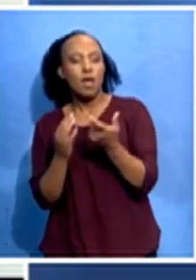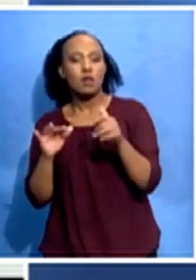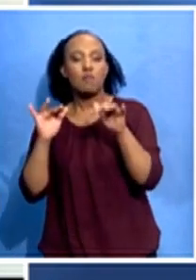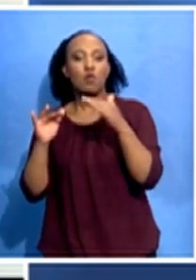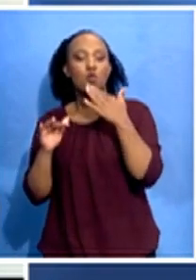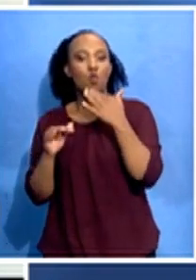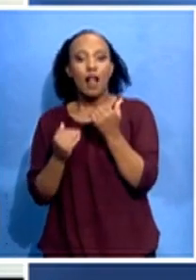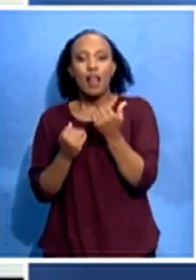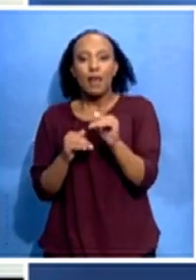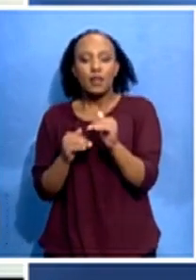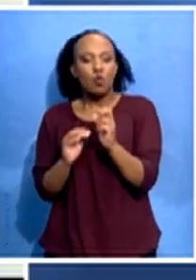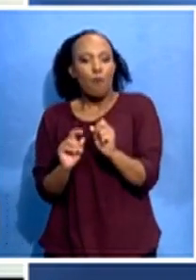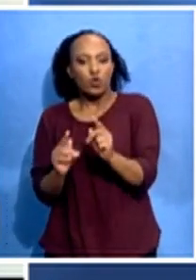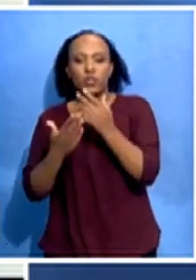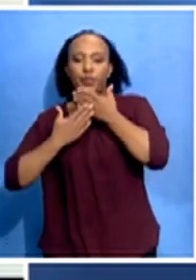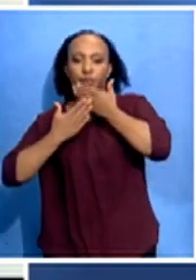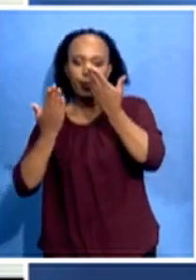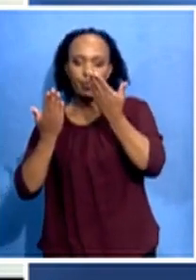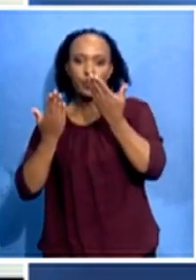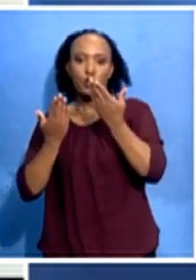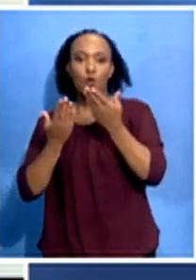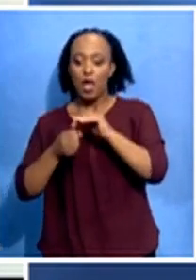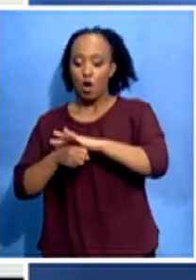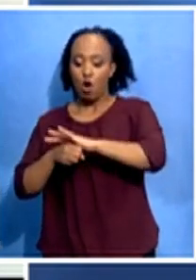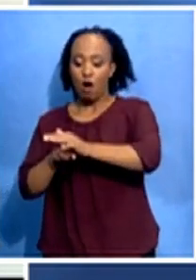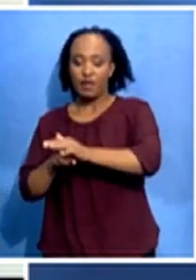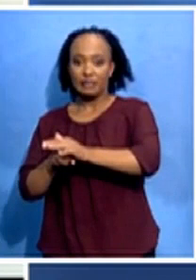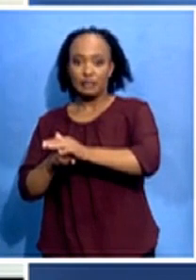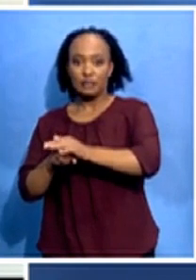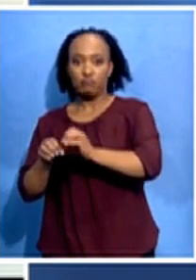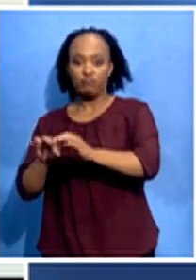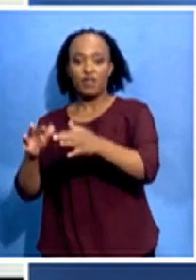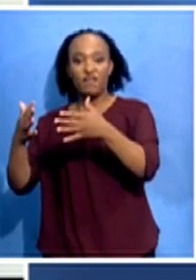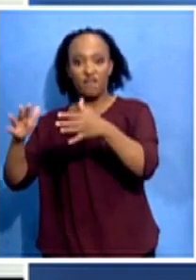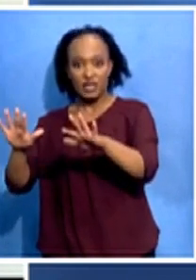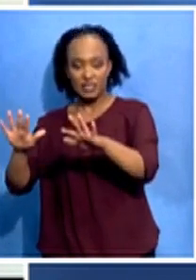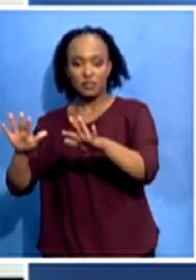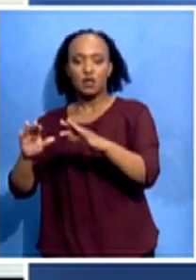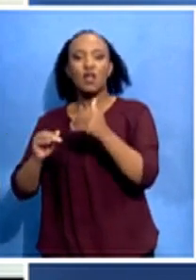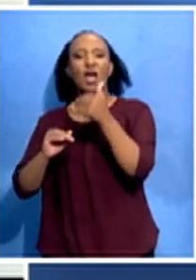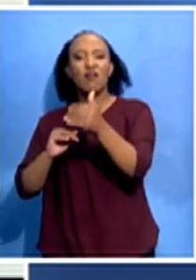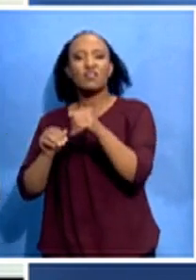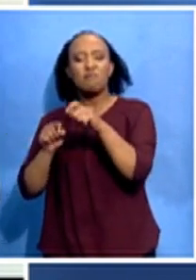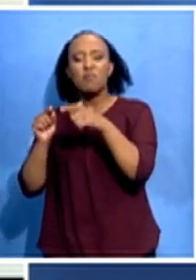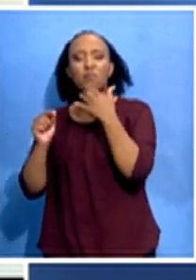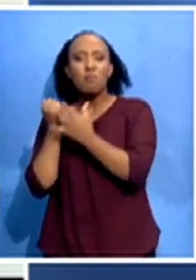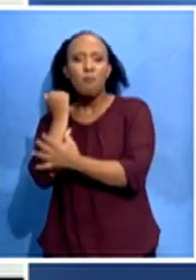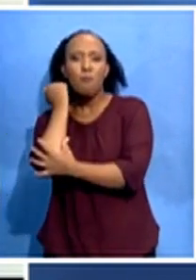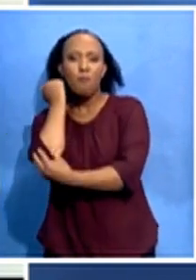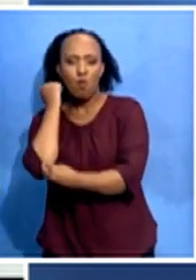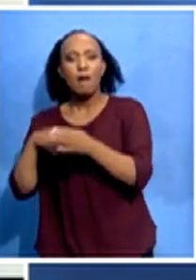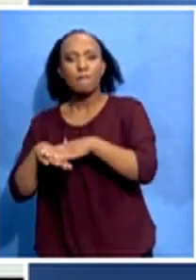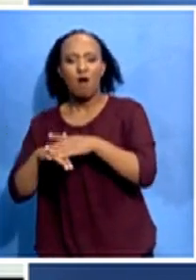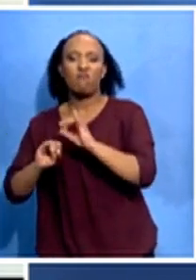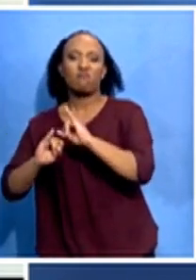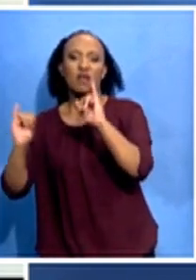thing COVID has done, it's made the poor even poorer. And we've got to accept that in South Africa, and we've got to cater for it in order to